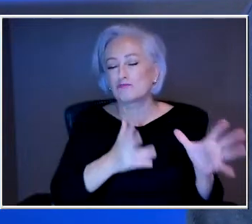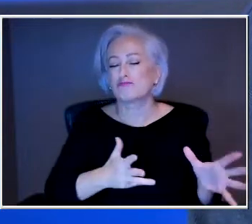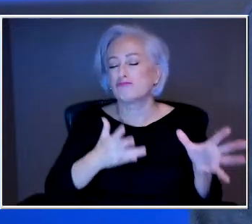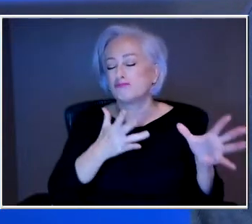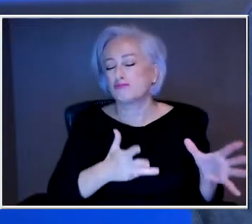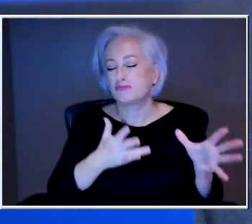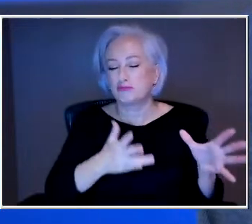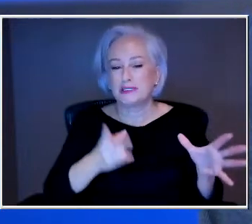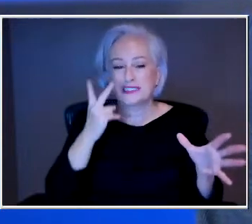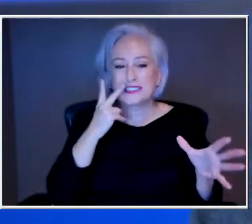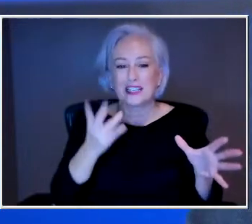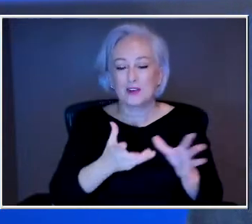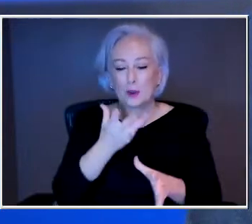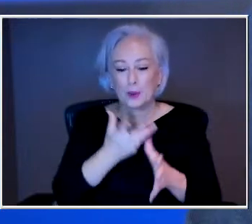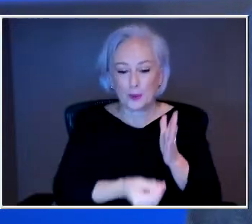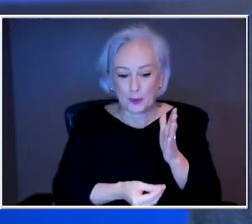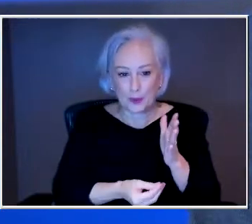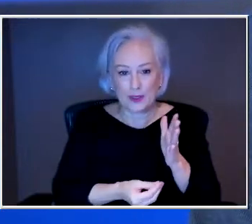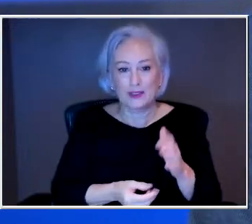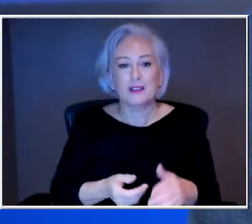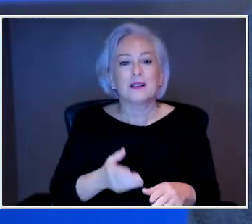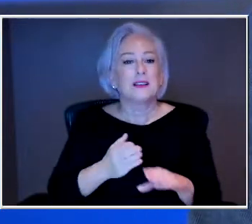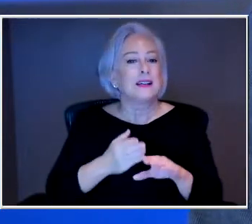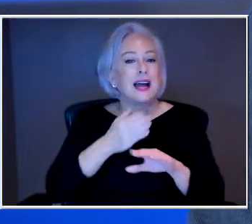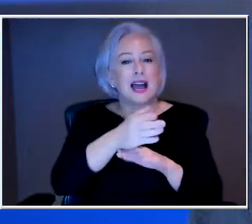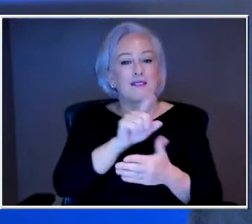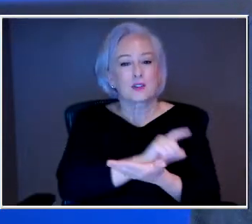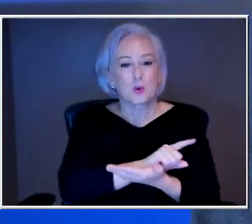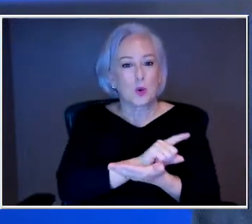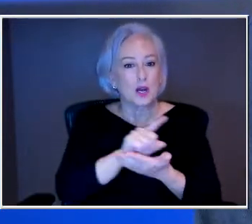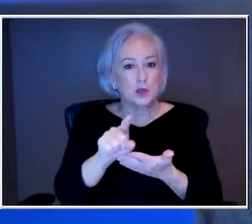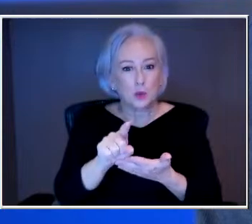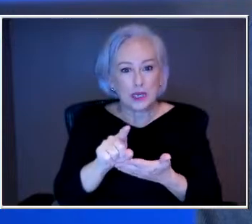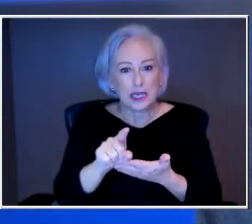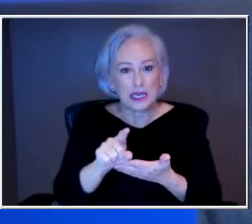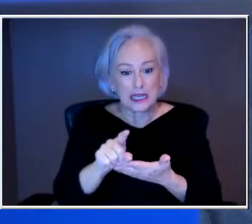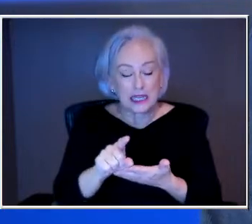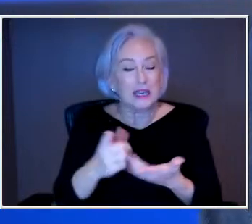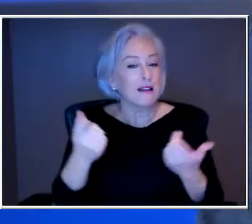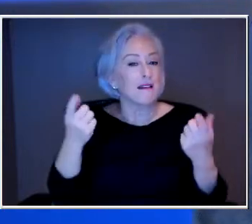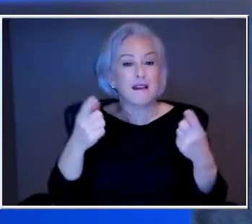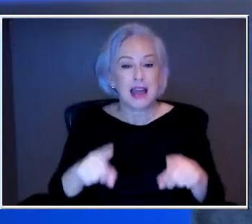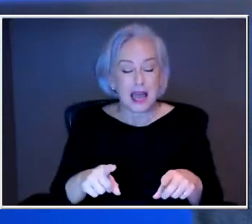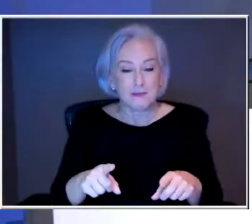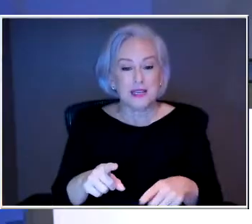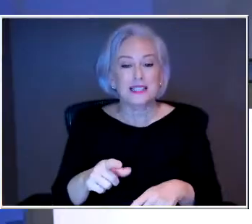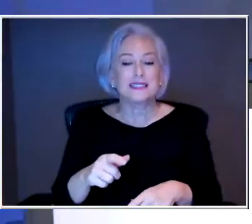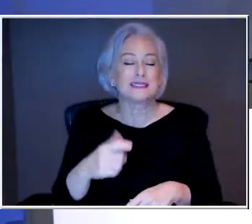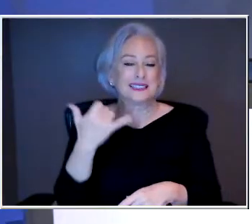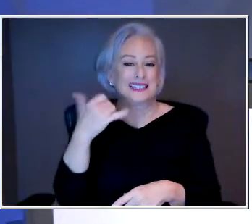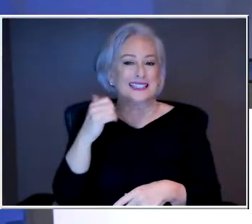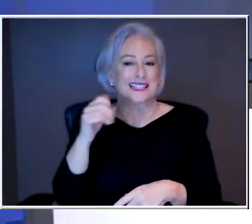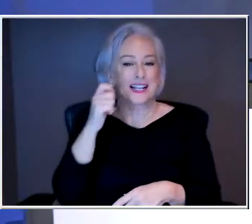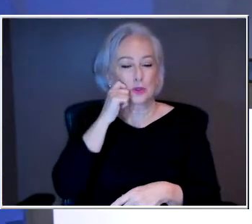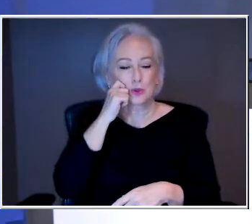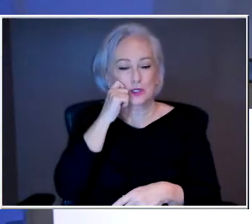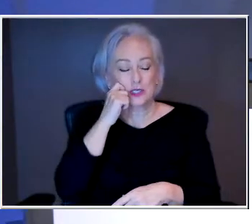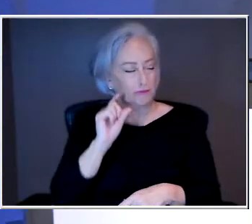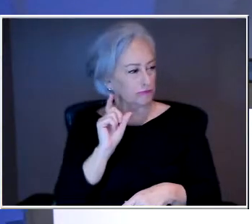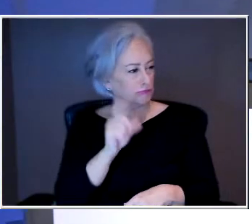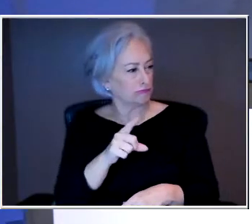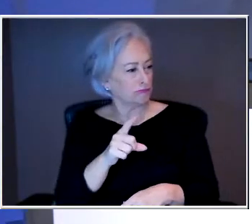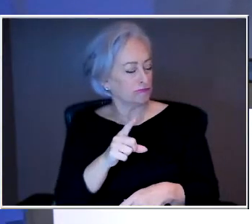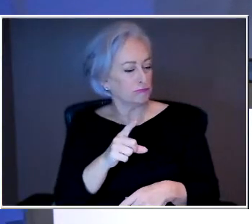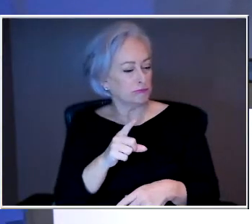you know, after about a week or so, I really started turning yellow. Got real jaundiced. I want to ask you about that because